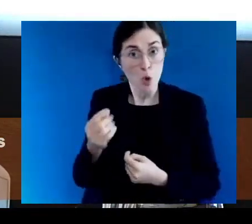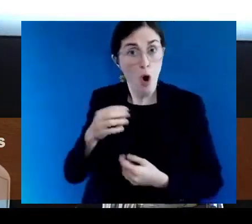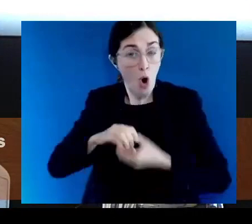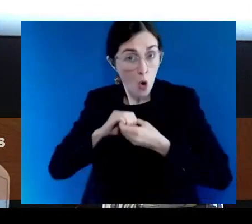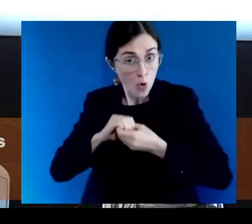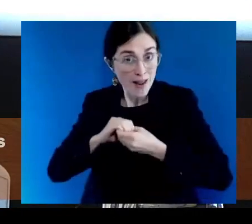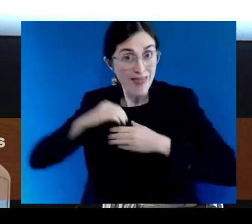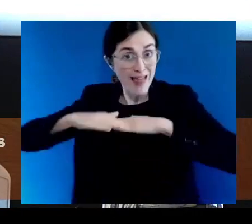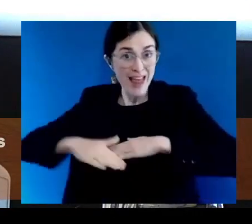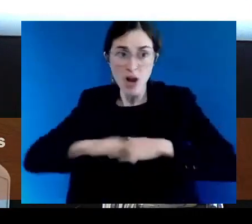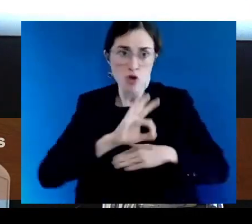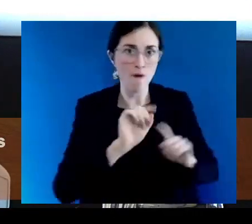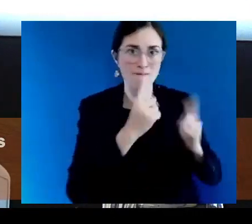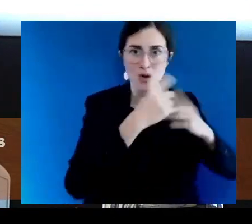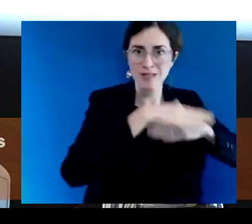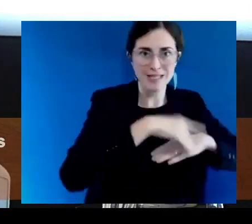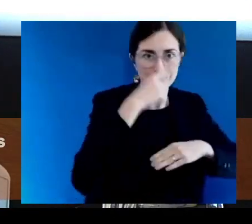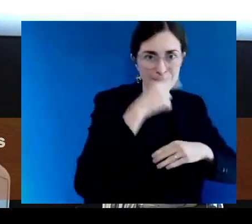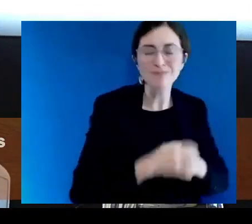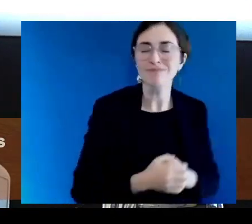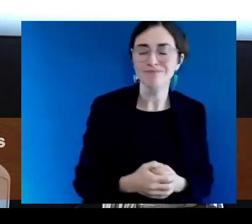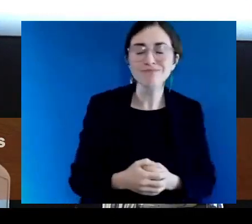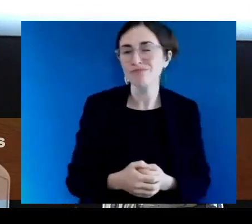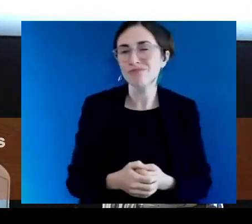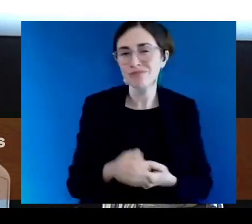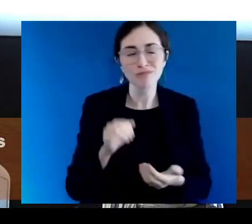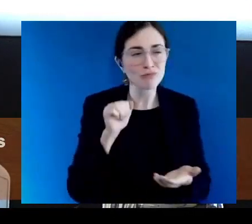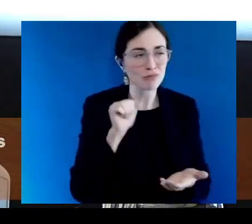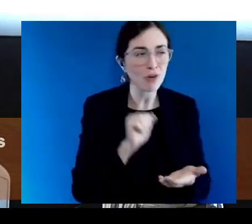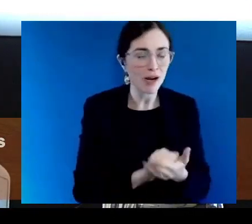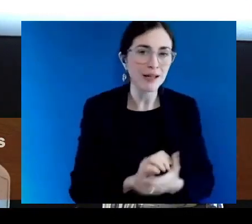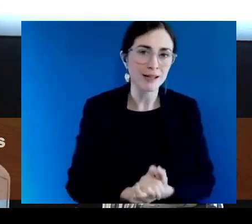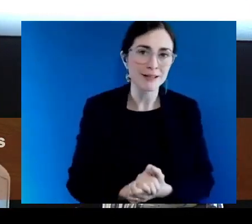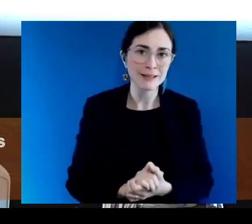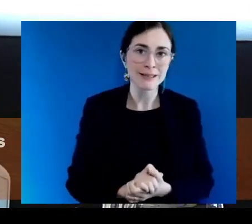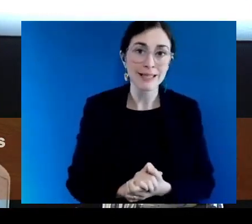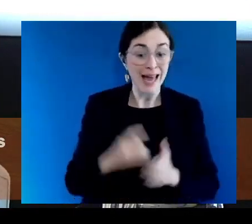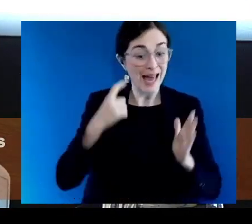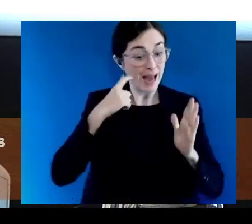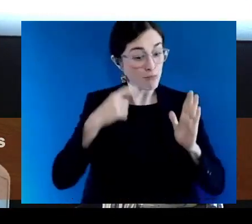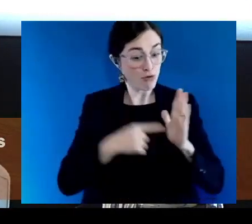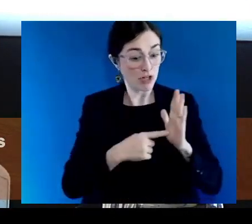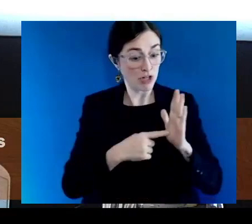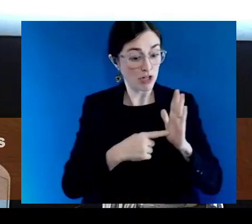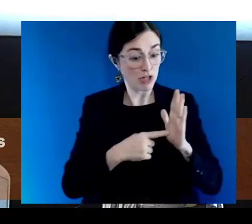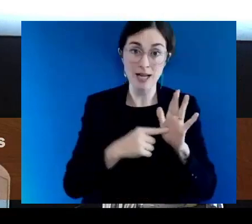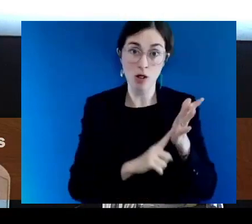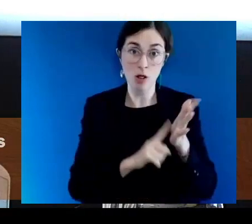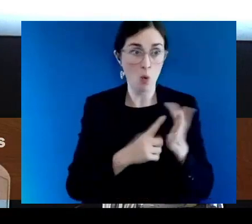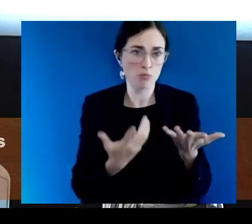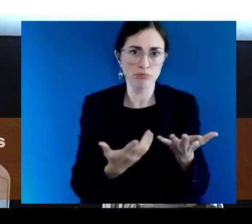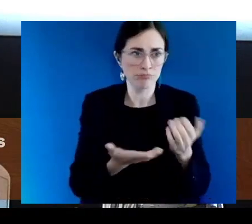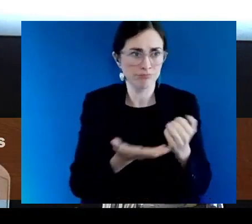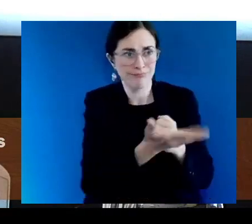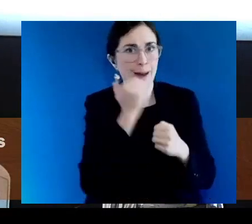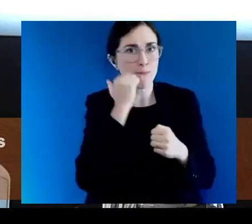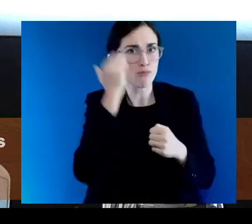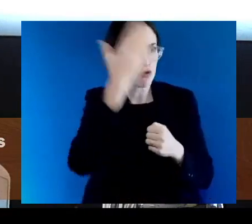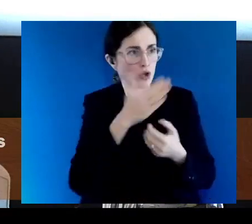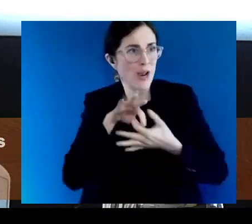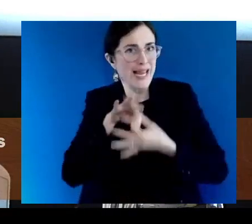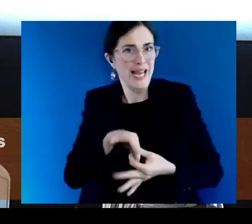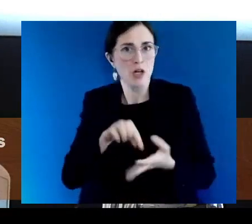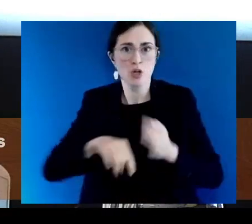correct. Aboriginal title or recognition of Aboriginal connection to country is not something that has to